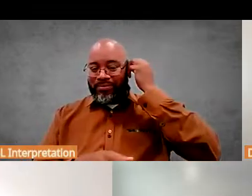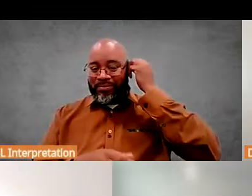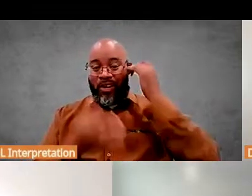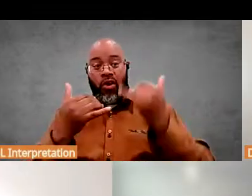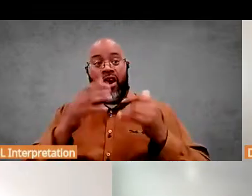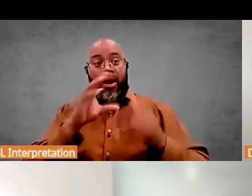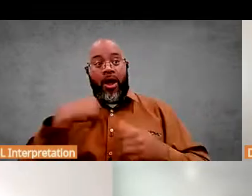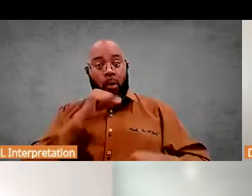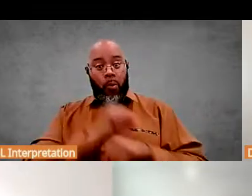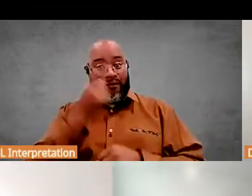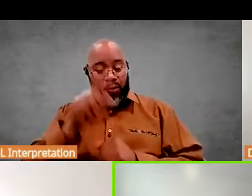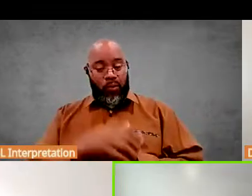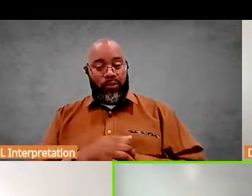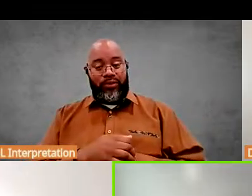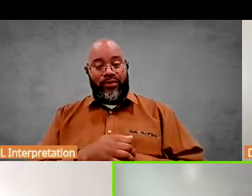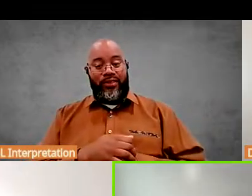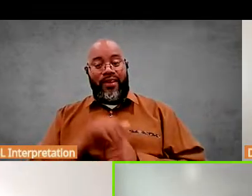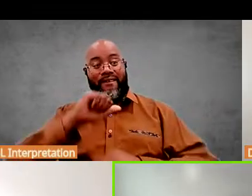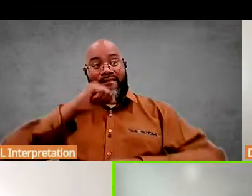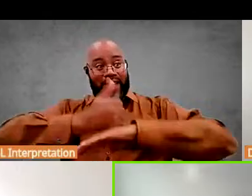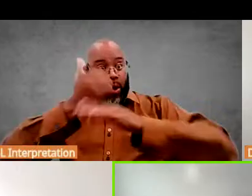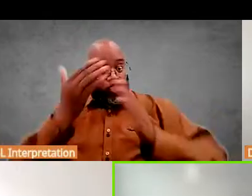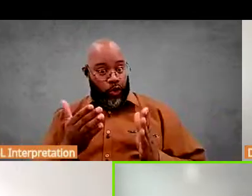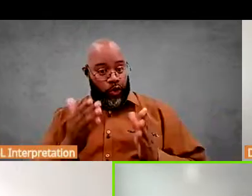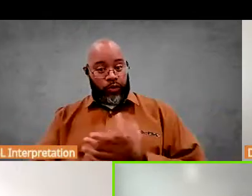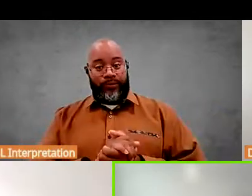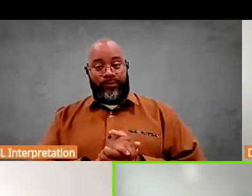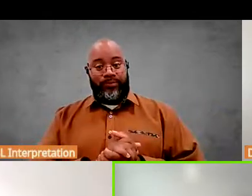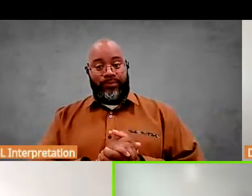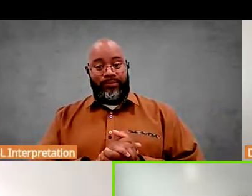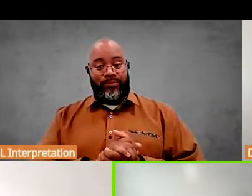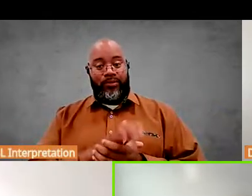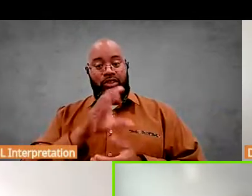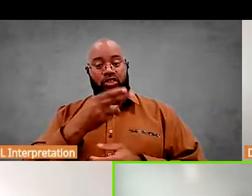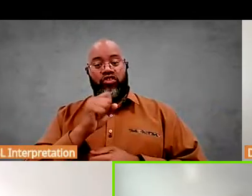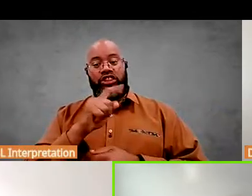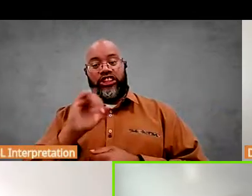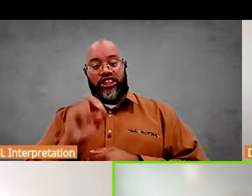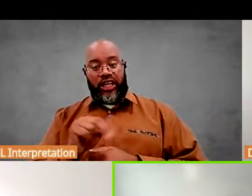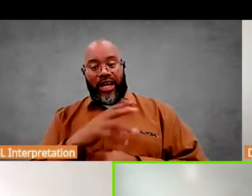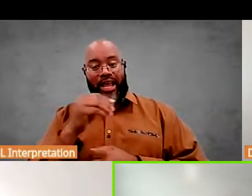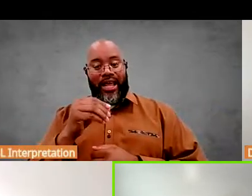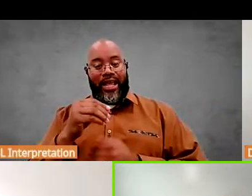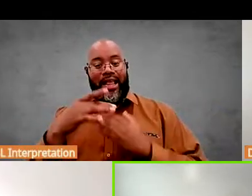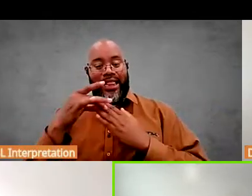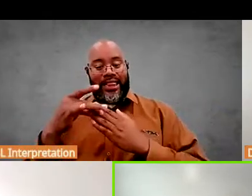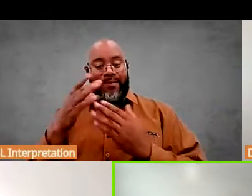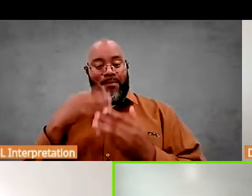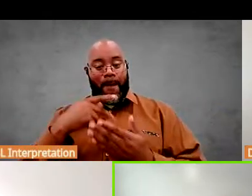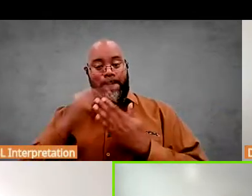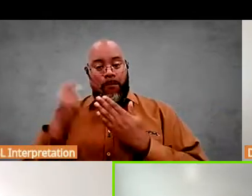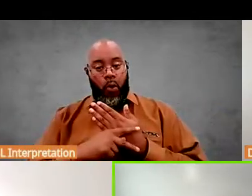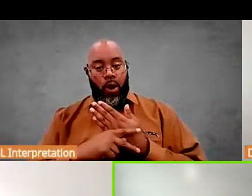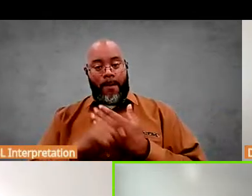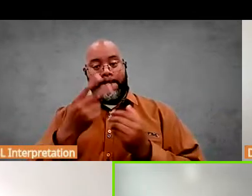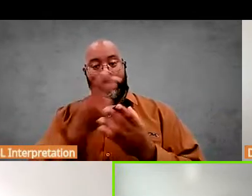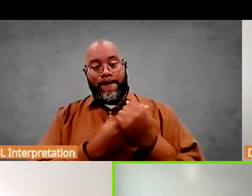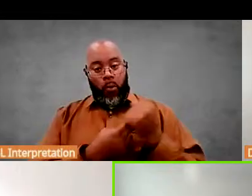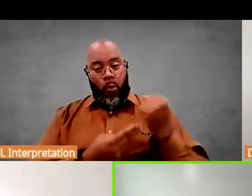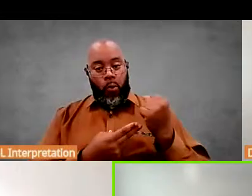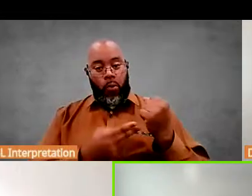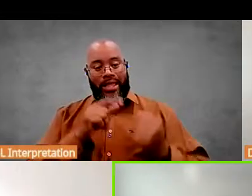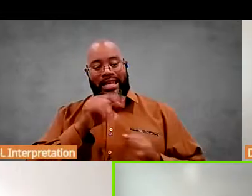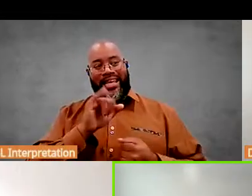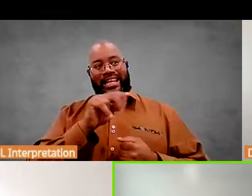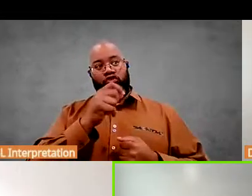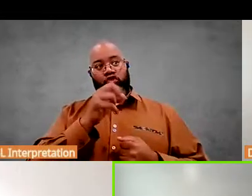I work for, the founder, Christian, and the lead of like programs, they're both introverts. They